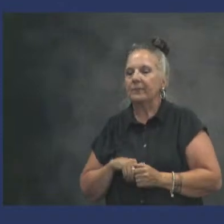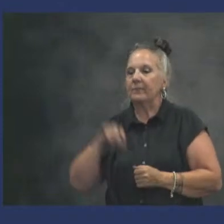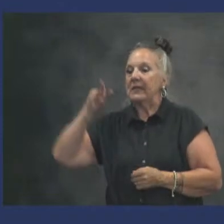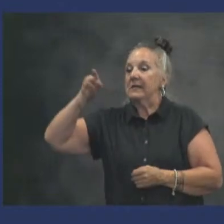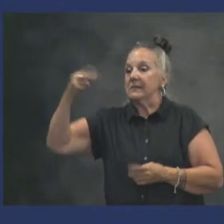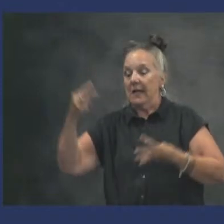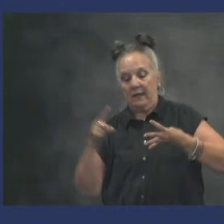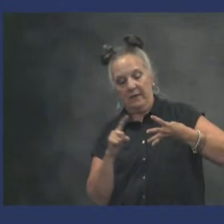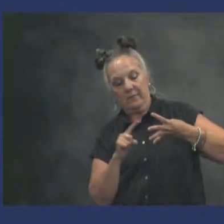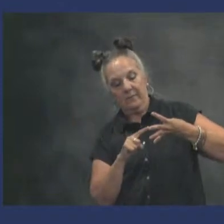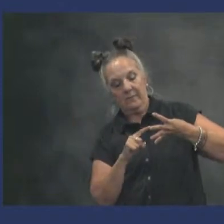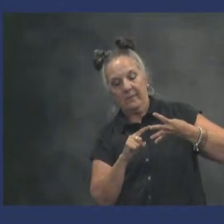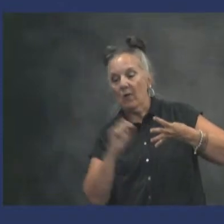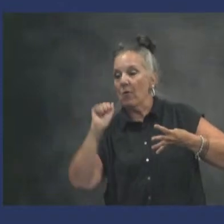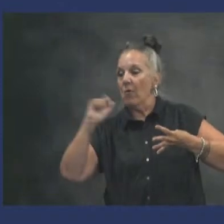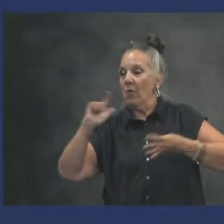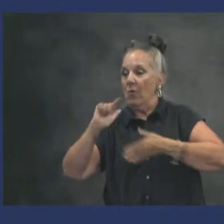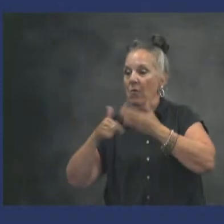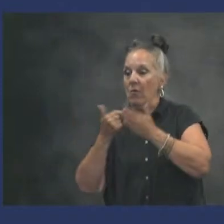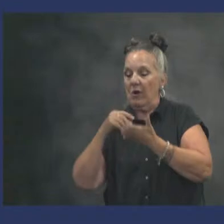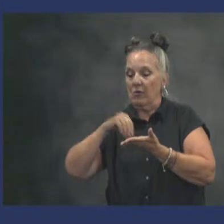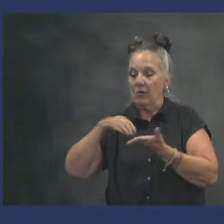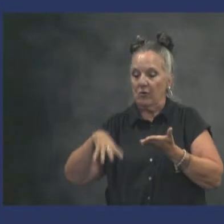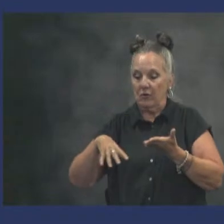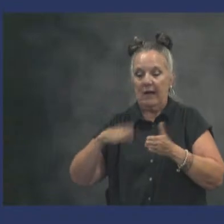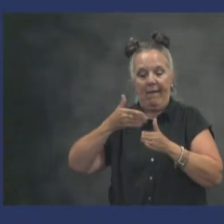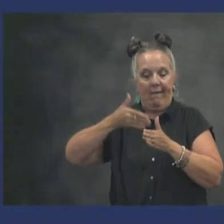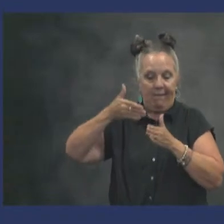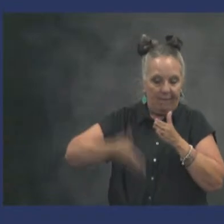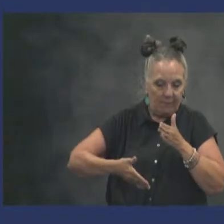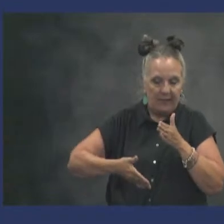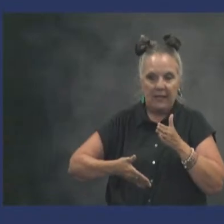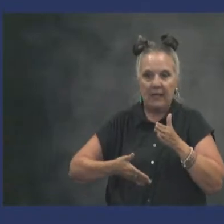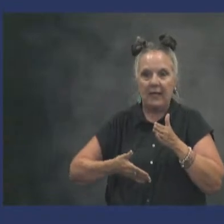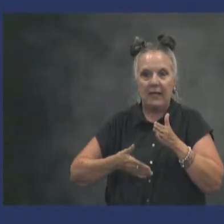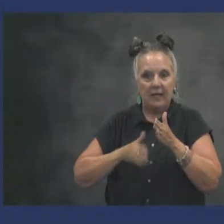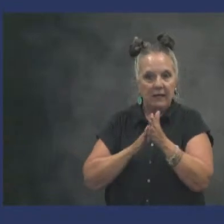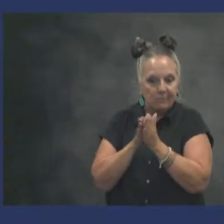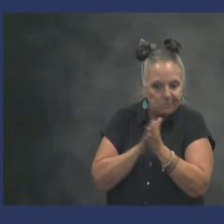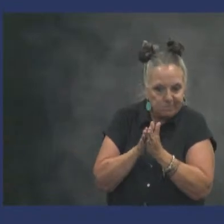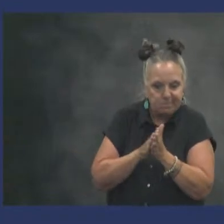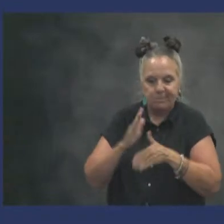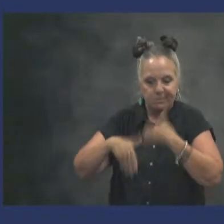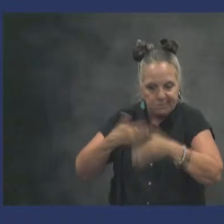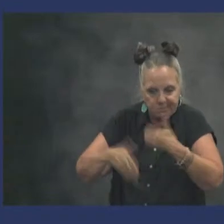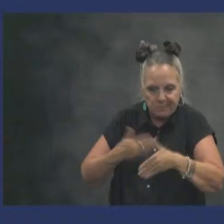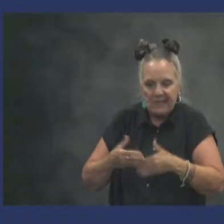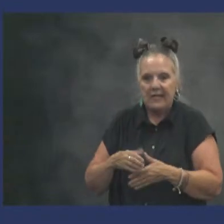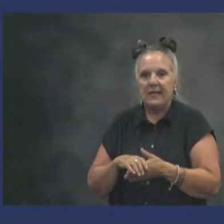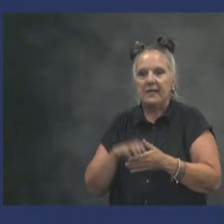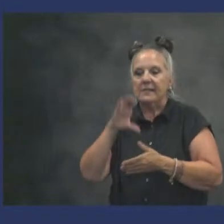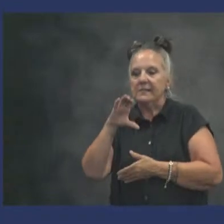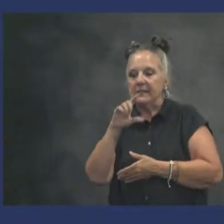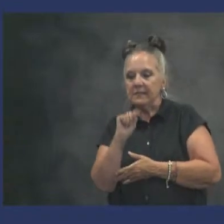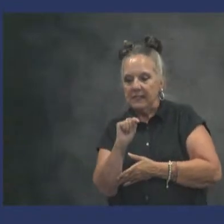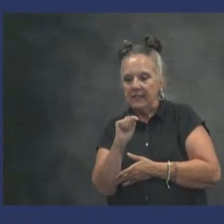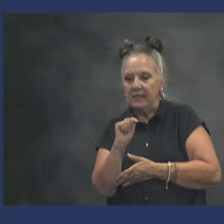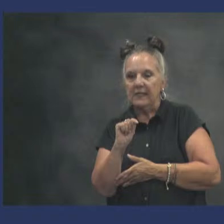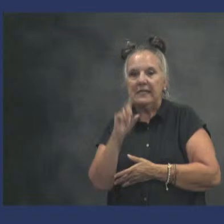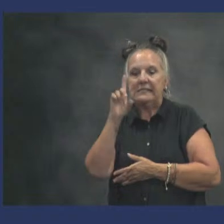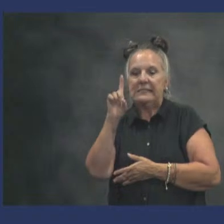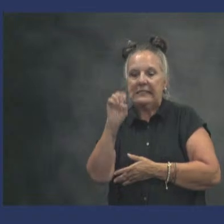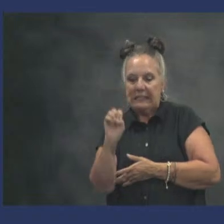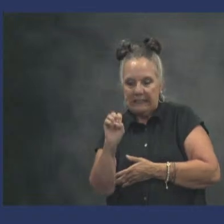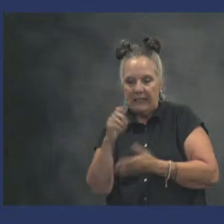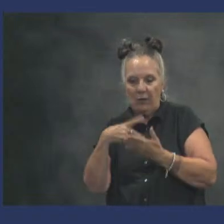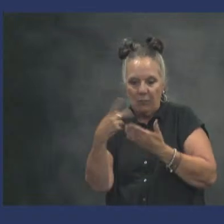is to ensure all graduating students complete rigorous and relevant coursework in CTE, AP, IB, and/or dual enrollment